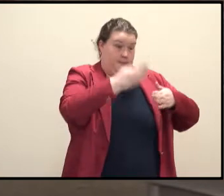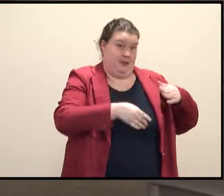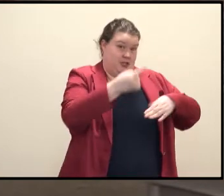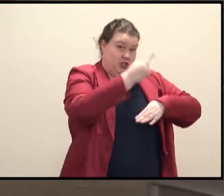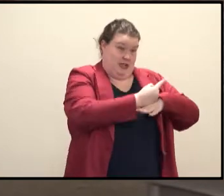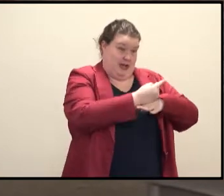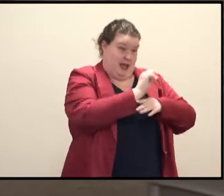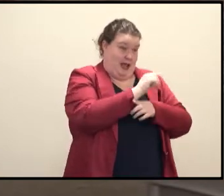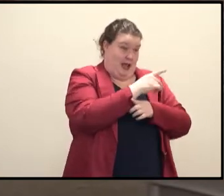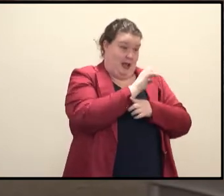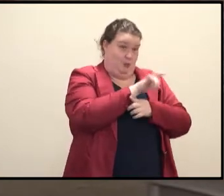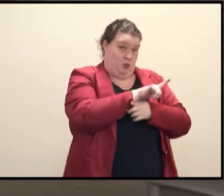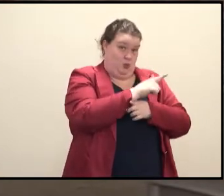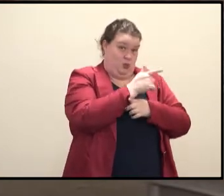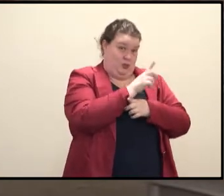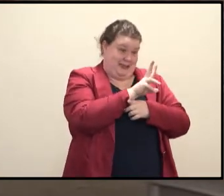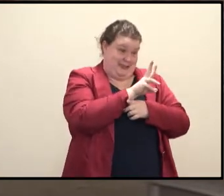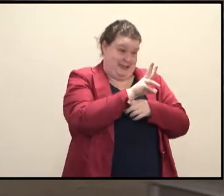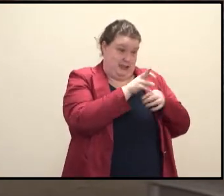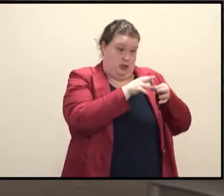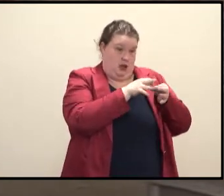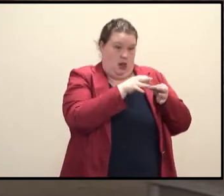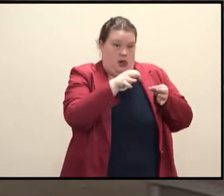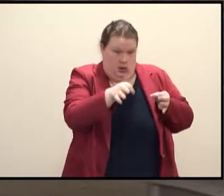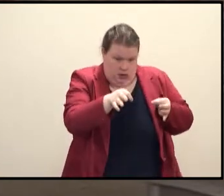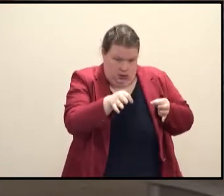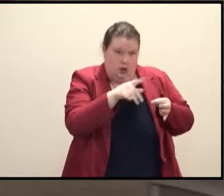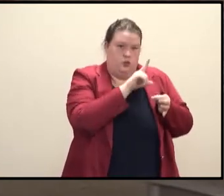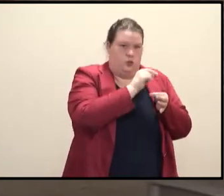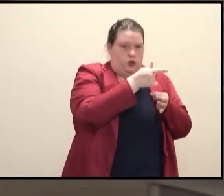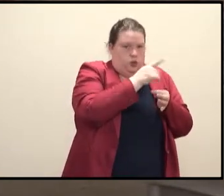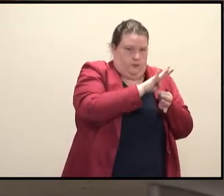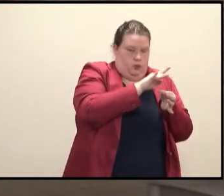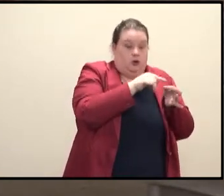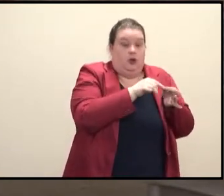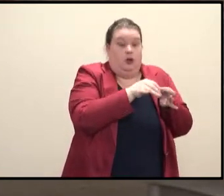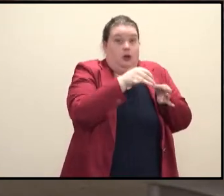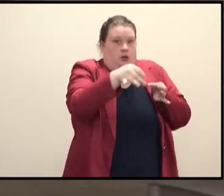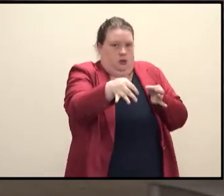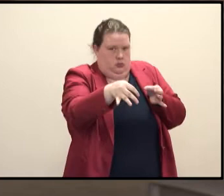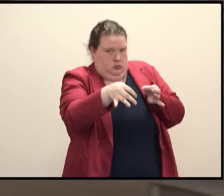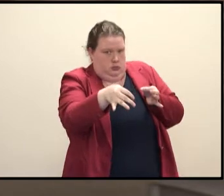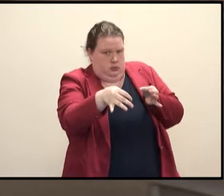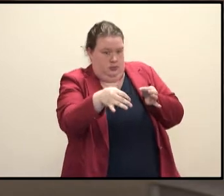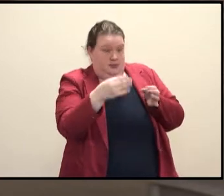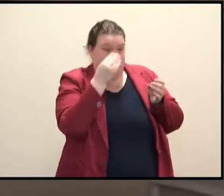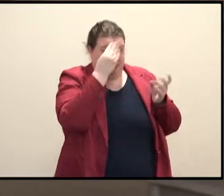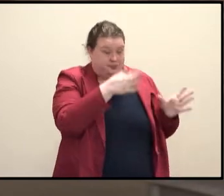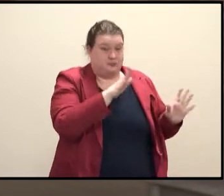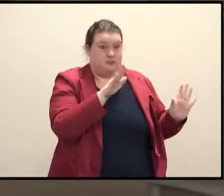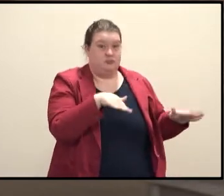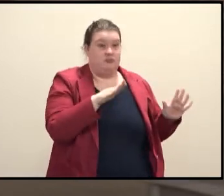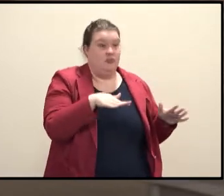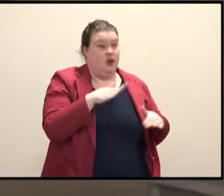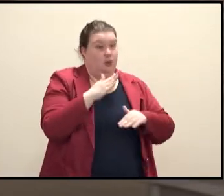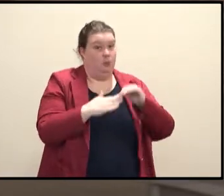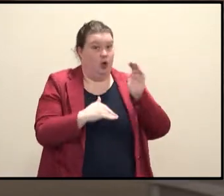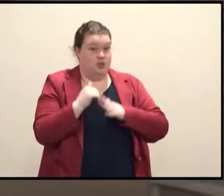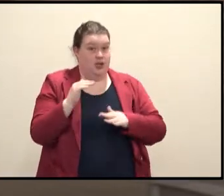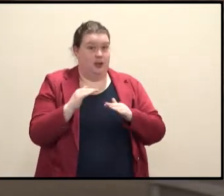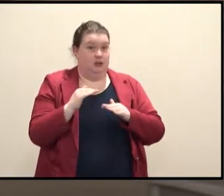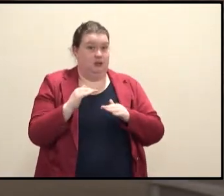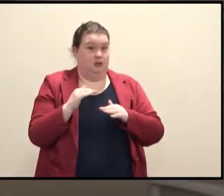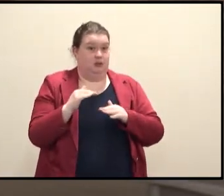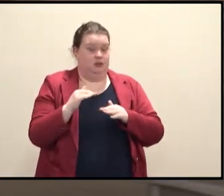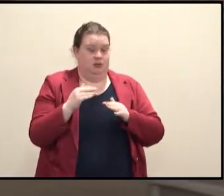26th to a later date, April 26, 2024, to a later date. They expressed concern that the project could not be built in the time